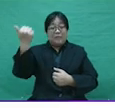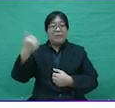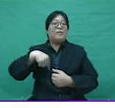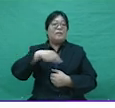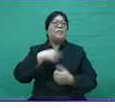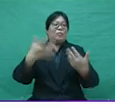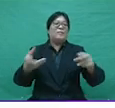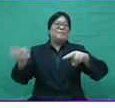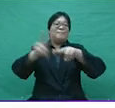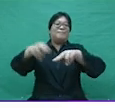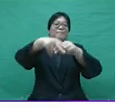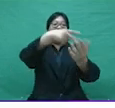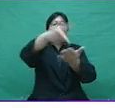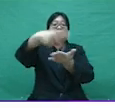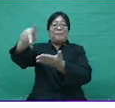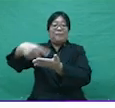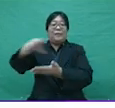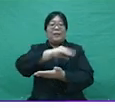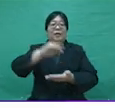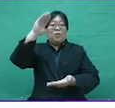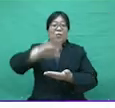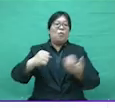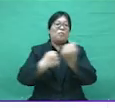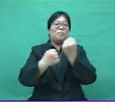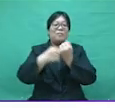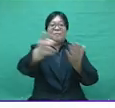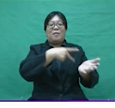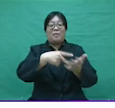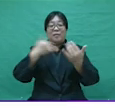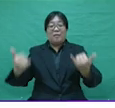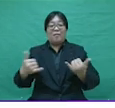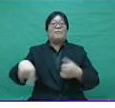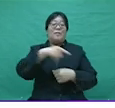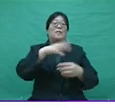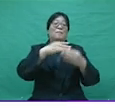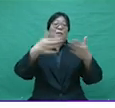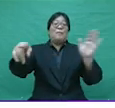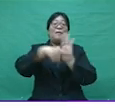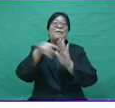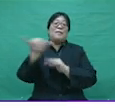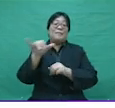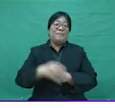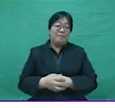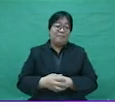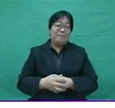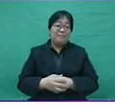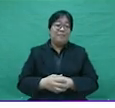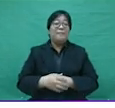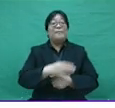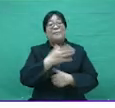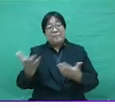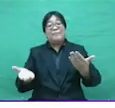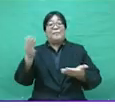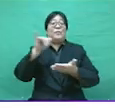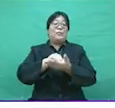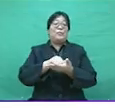because we have increased expenditures and lower contributions by public deficits at the same time.